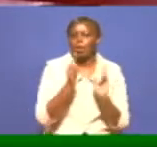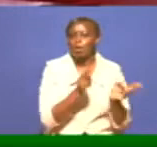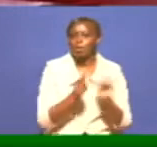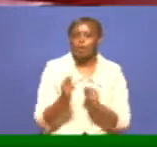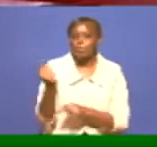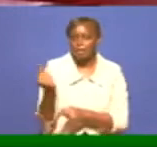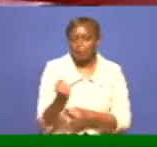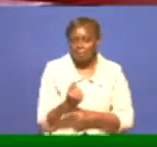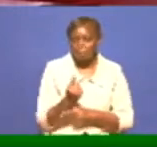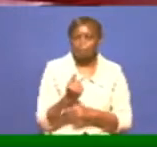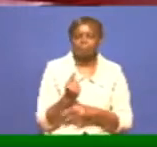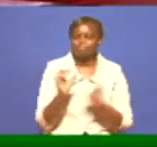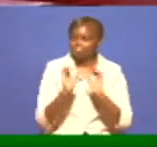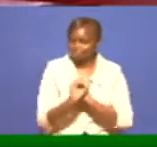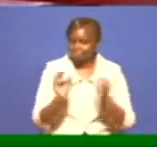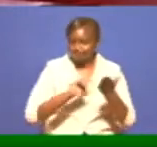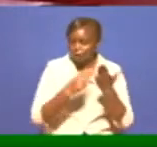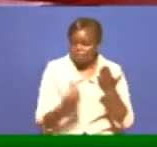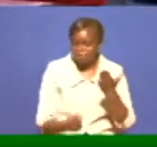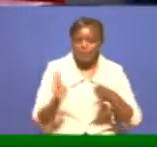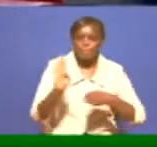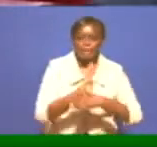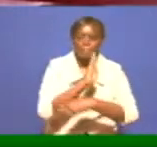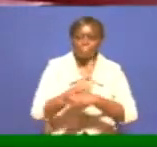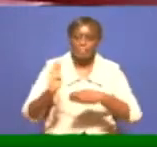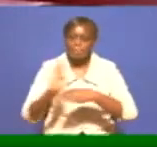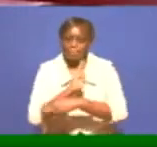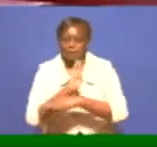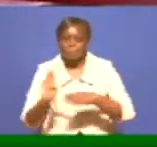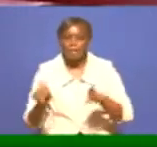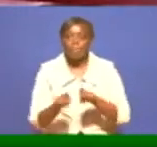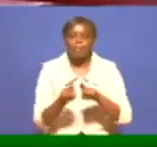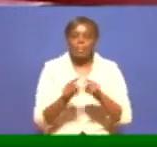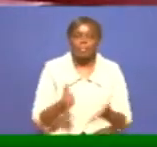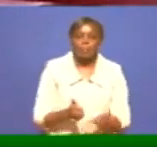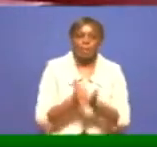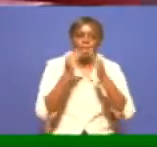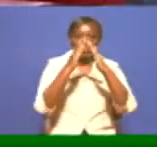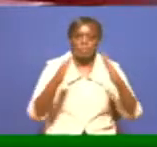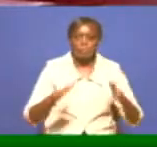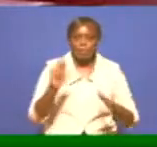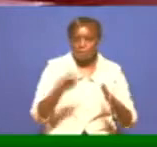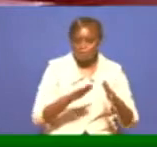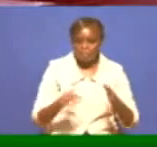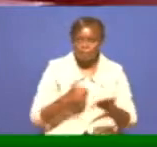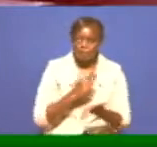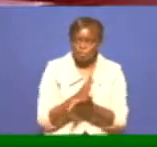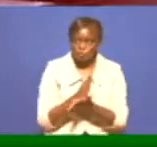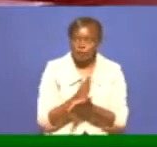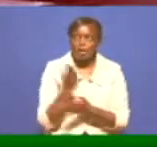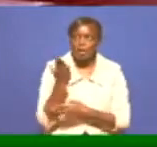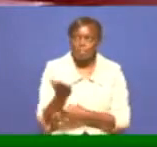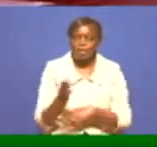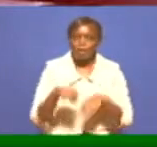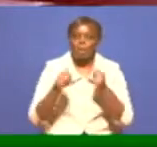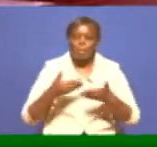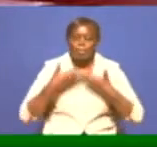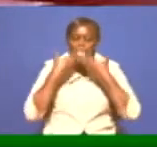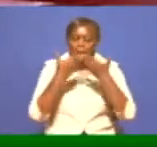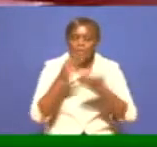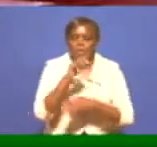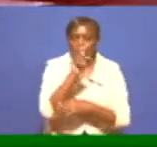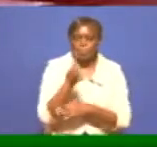he normally does not appear, and he has been quite busy. So I would also want the House to help us also make sure that he is there so that he can be able to answer some of these